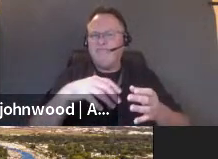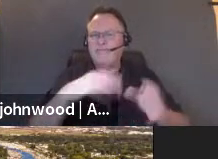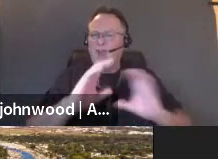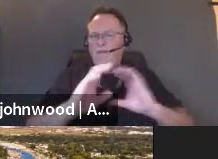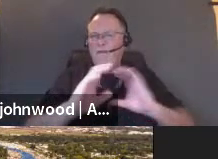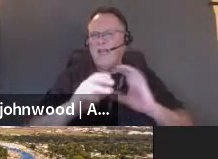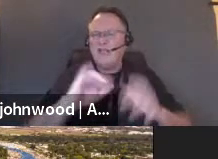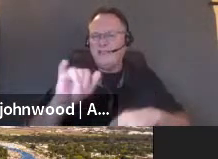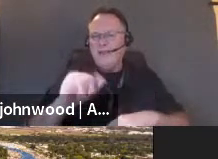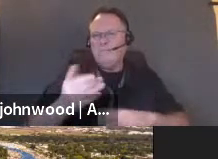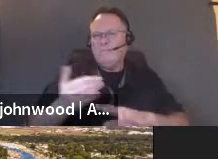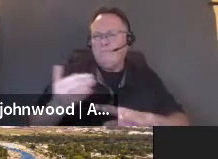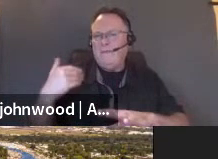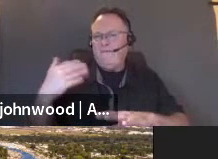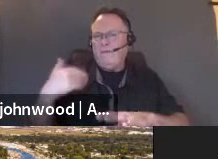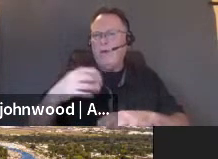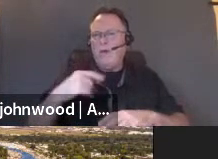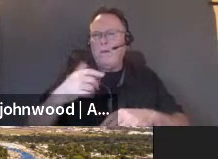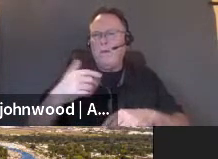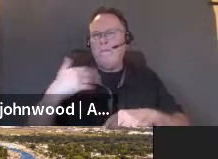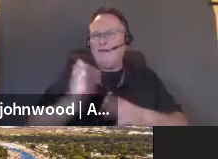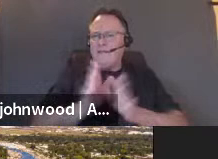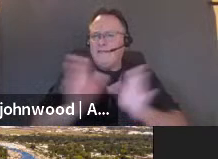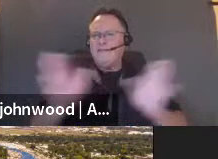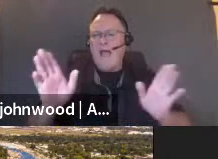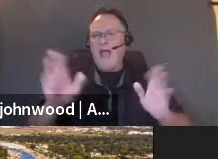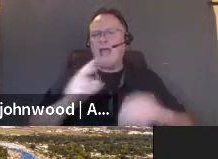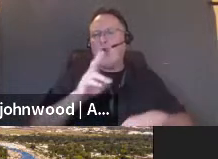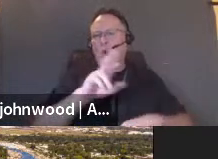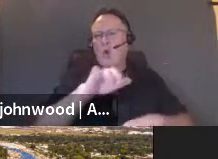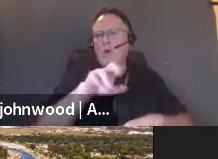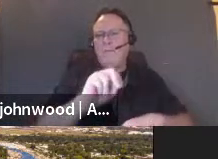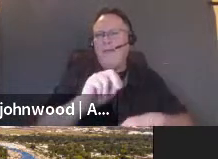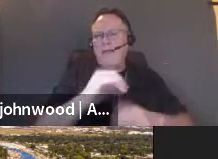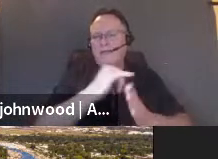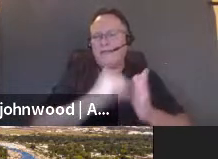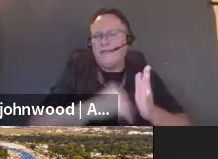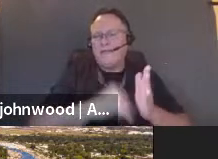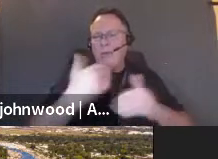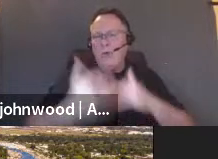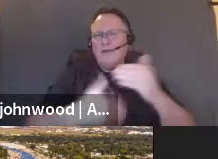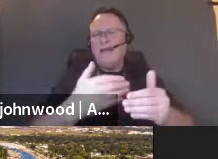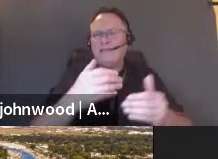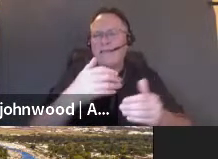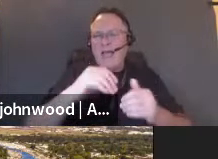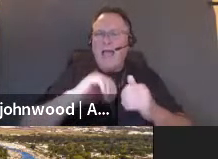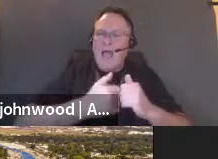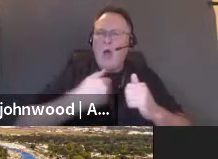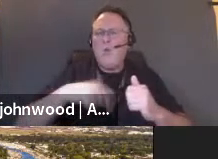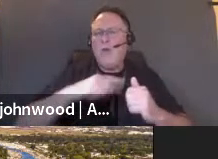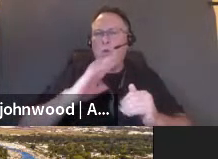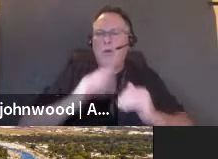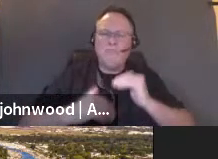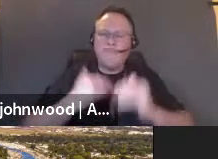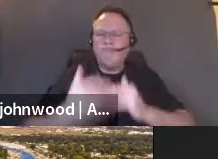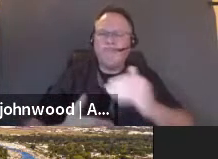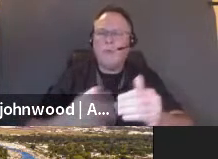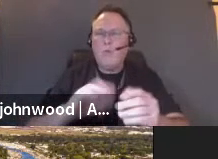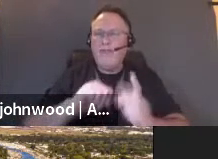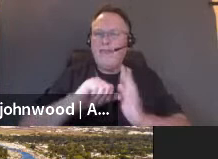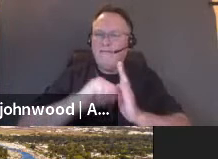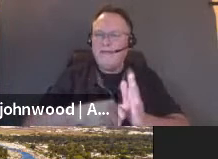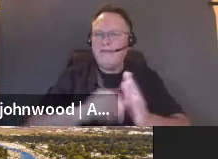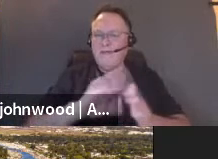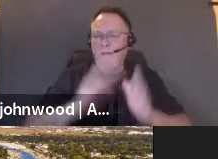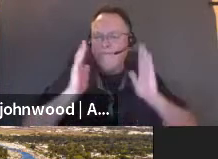talked a little bit about the broader urban design process and how we'll step through it with an emphasis on focus